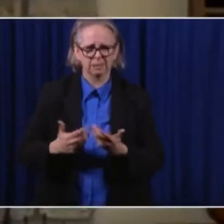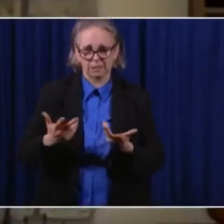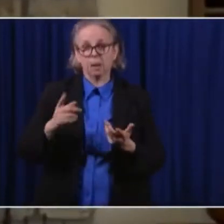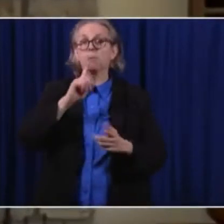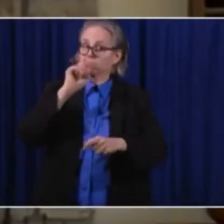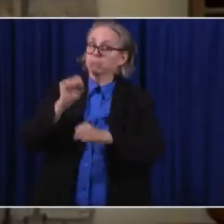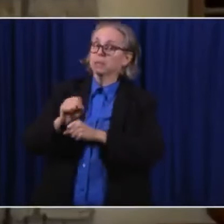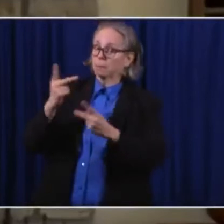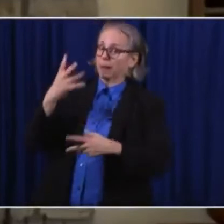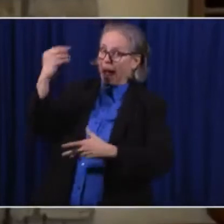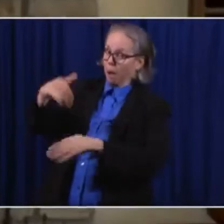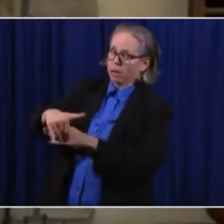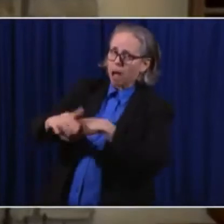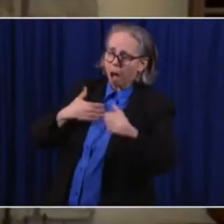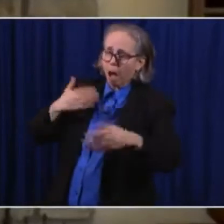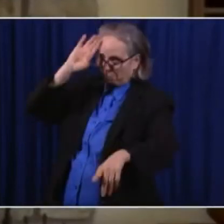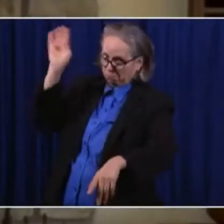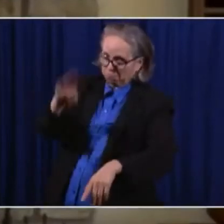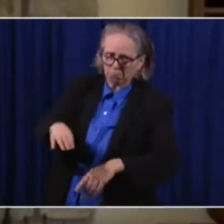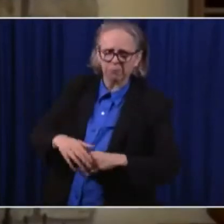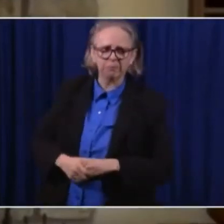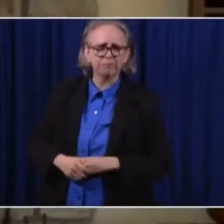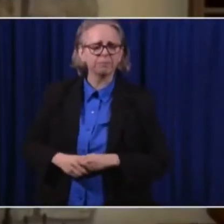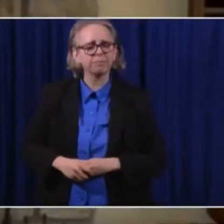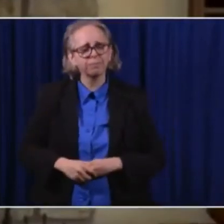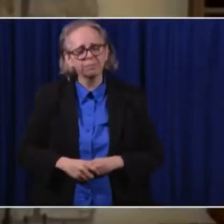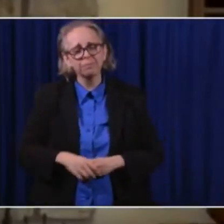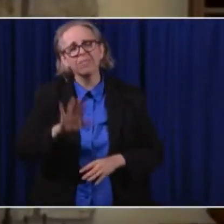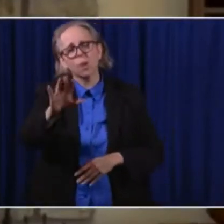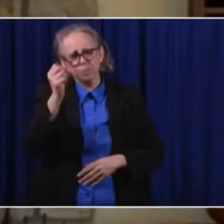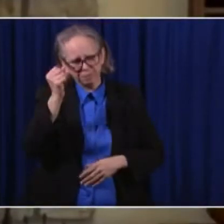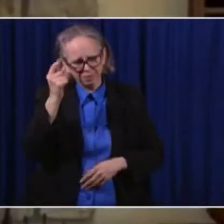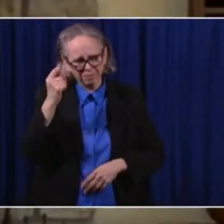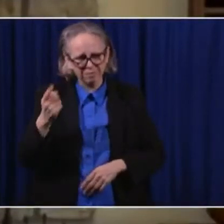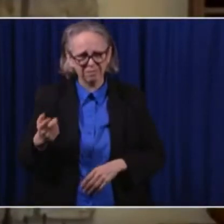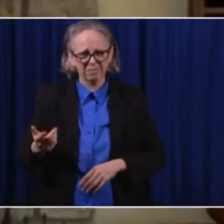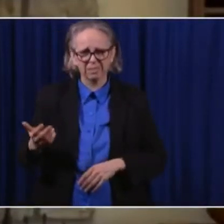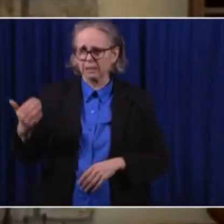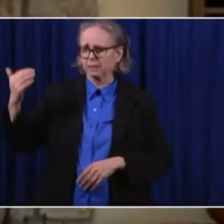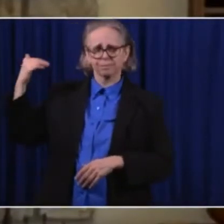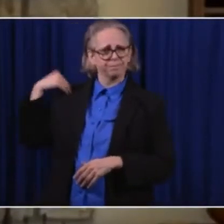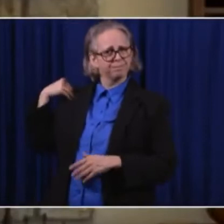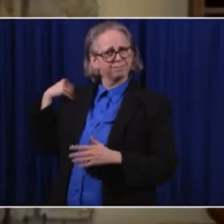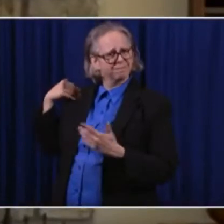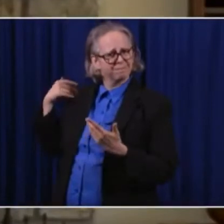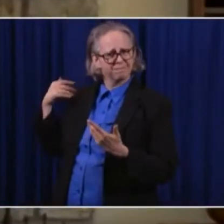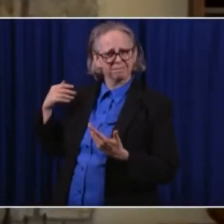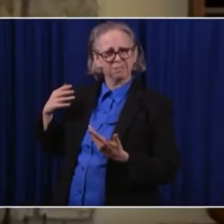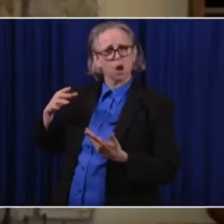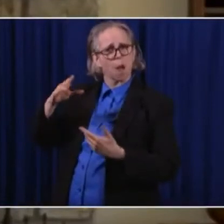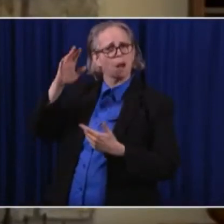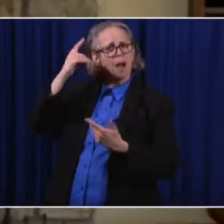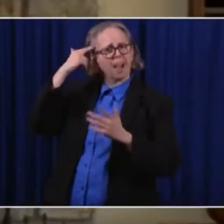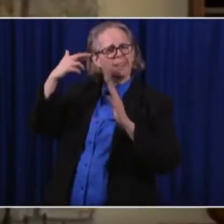we put a stop of alcohol some months ago at 10 o'clock in our bars.